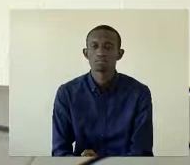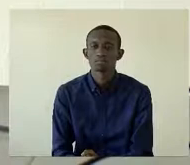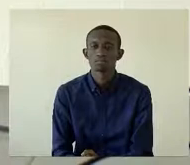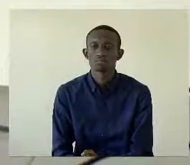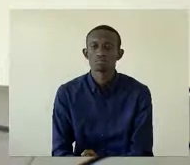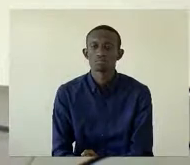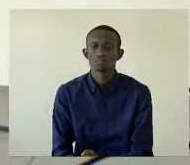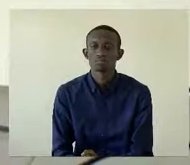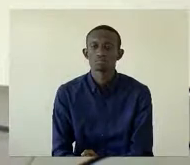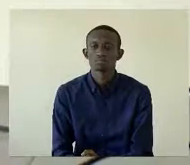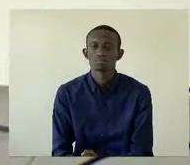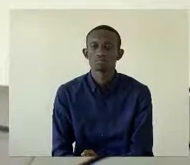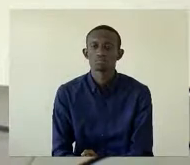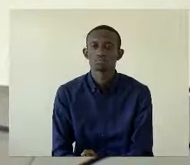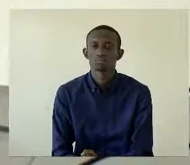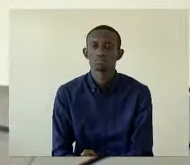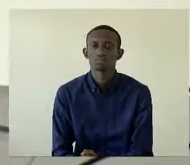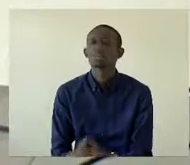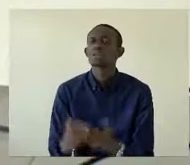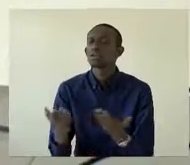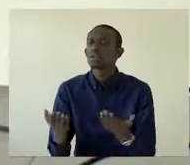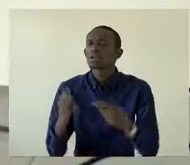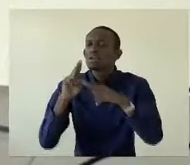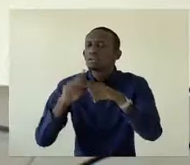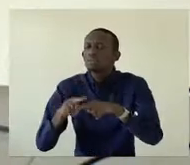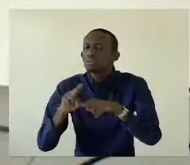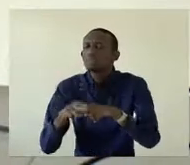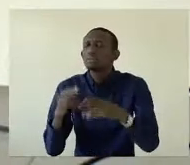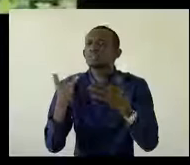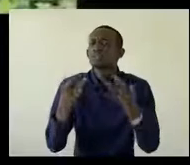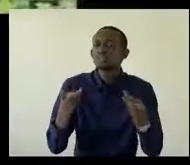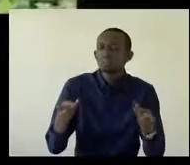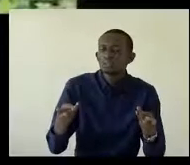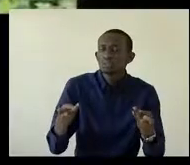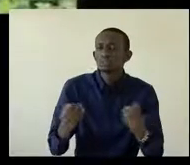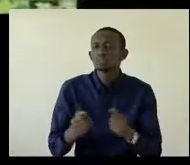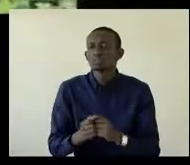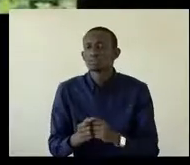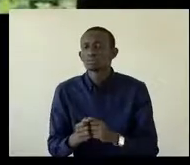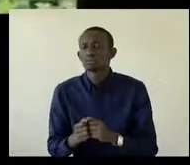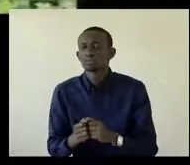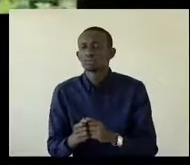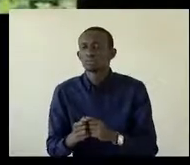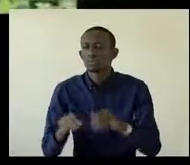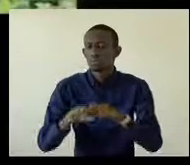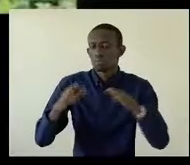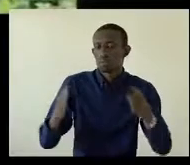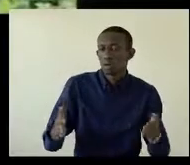How many chairs or tables or beds or any wooden equipment do you have at